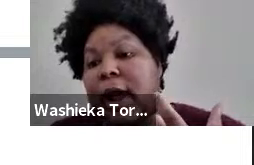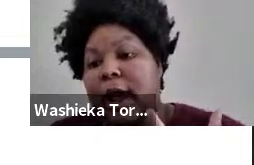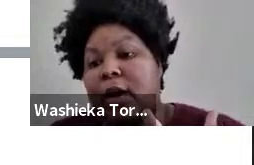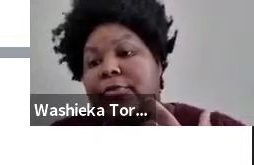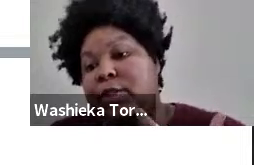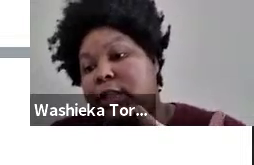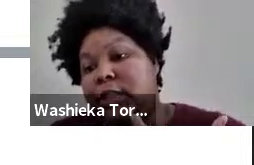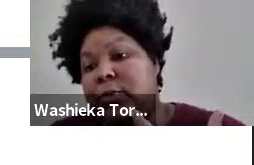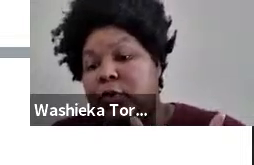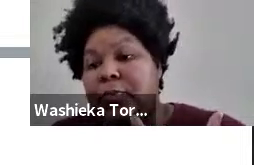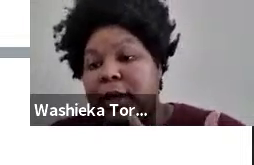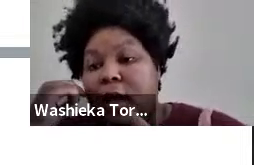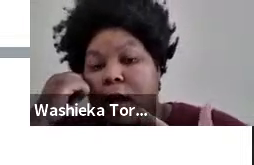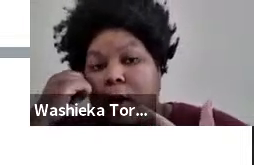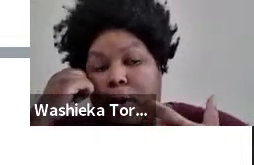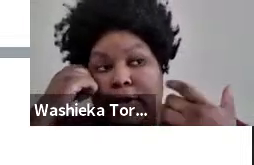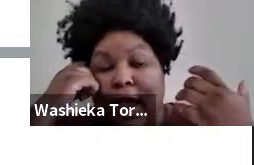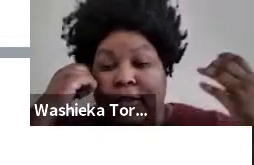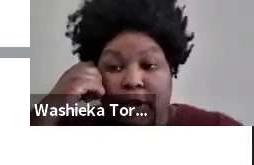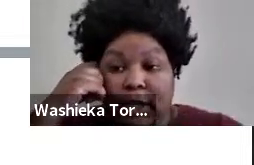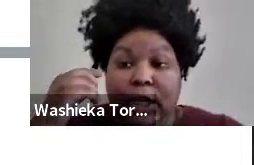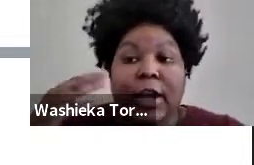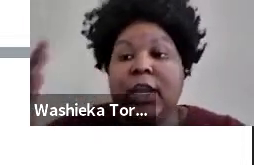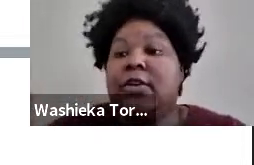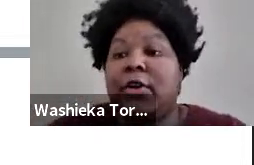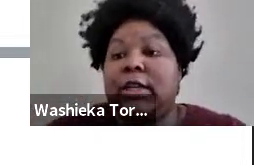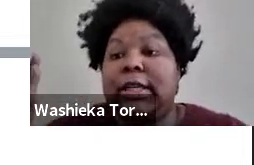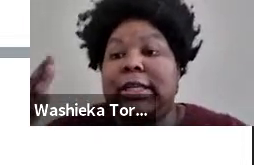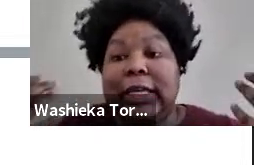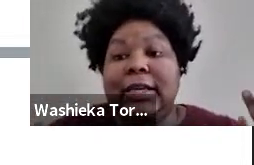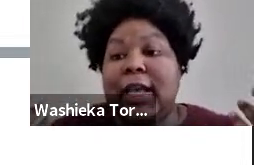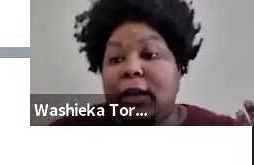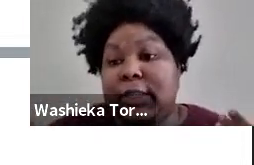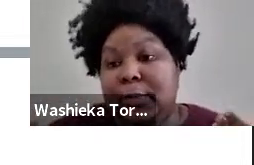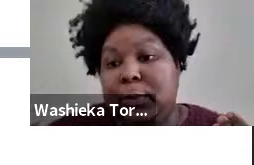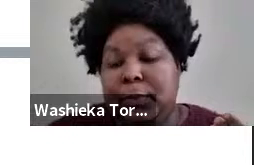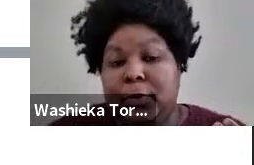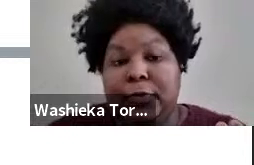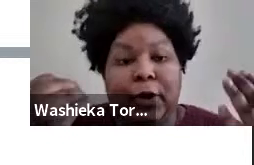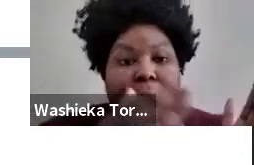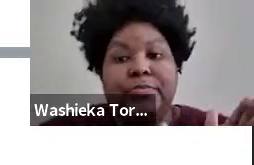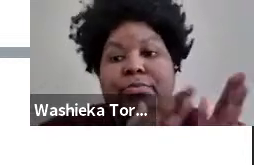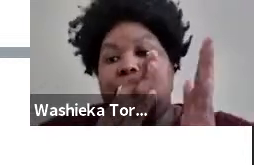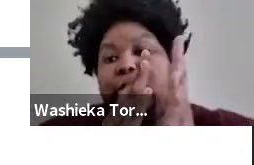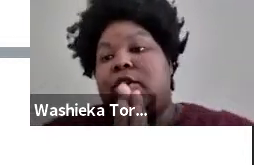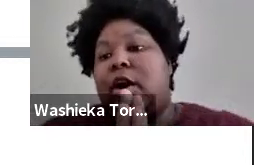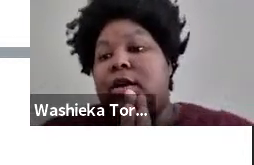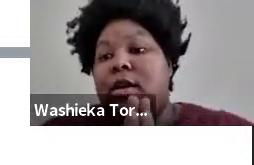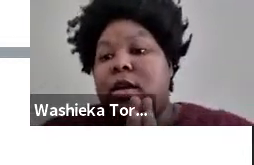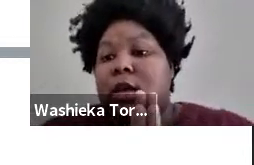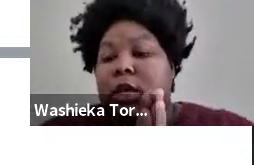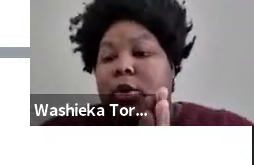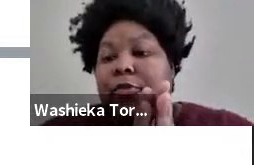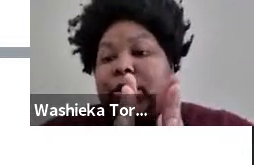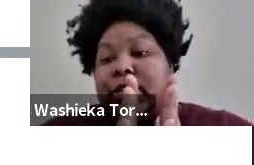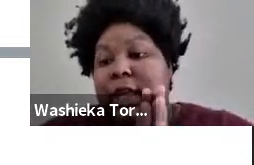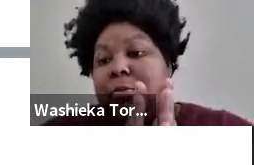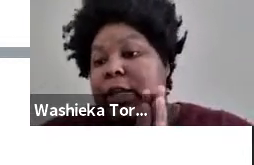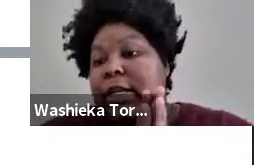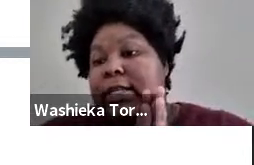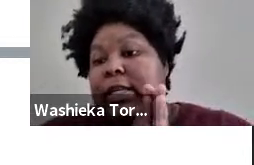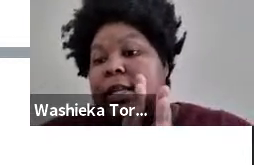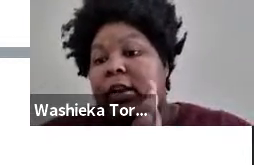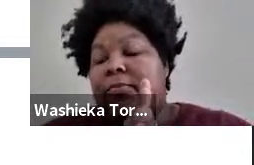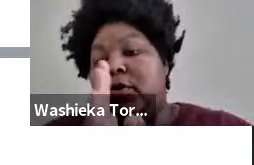Simpson about how the food justice movement, whether advertently or inadvertently, leaves out disabled people from the start. For the